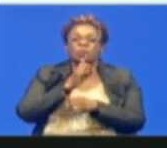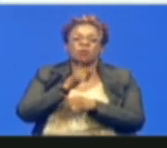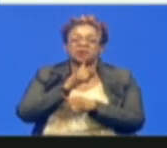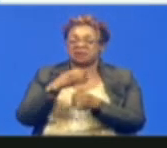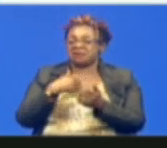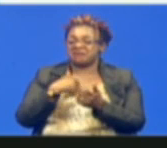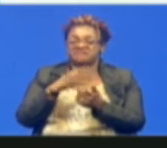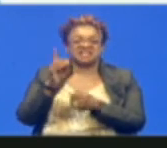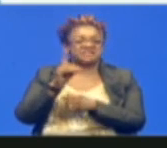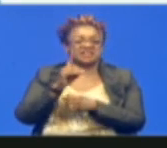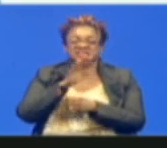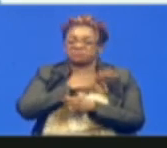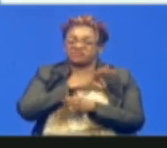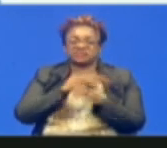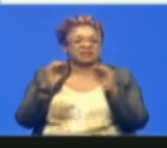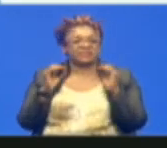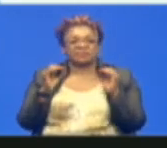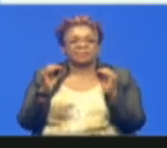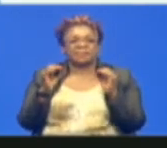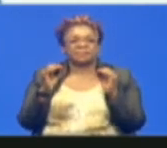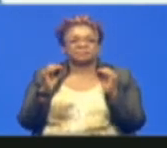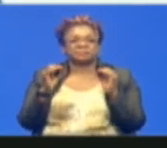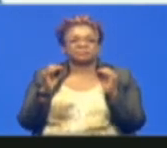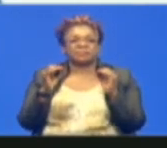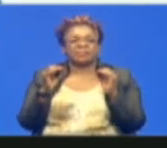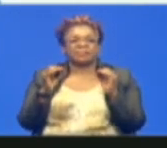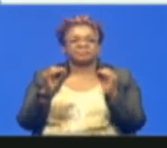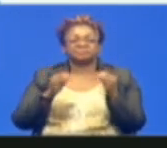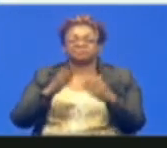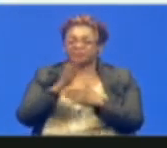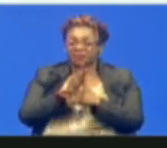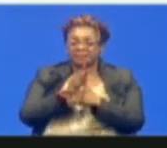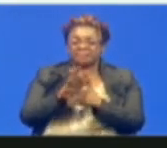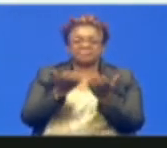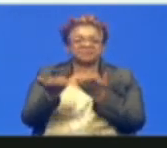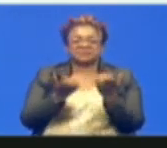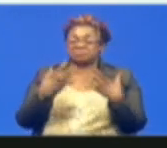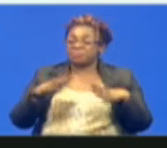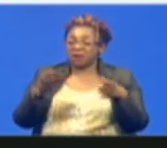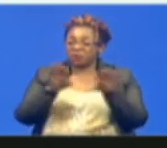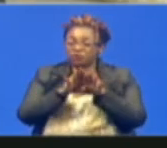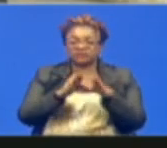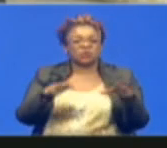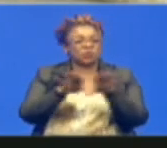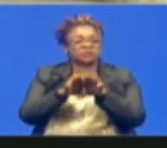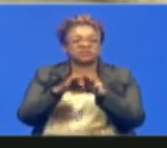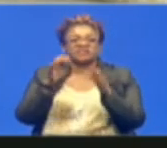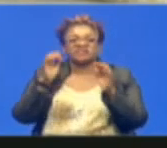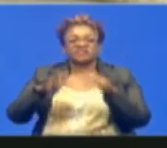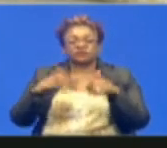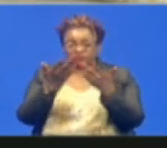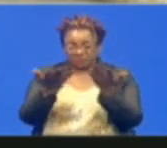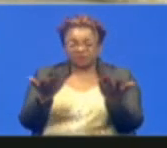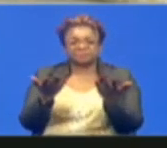dividends. And in fact, you go to the middle tier businesses, people are closing down, factories are closing up. For KRA